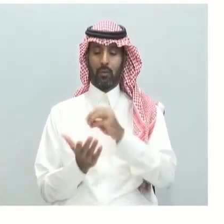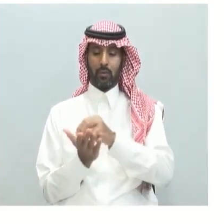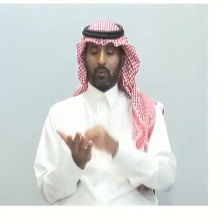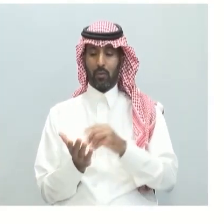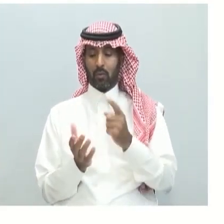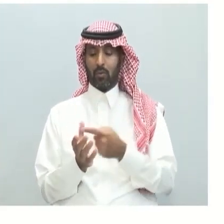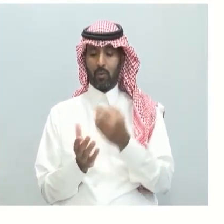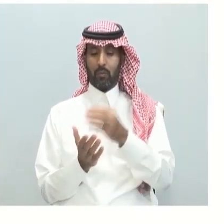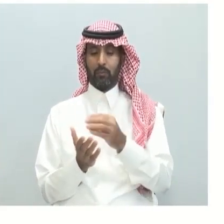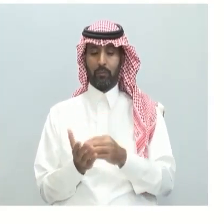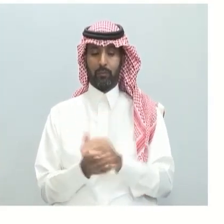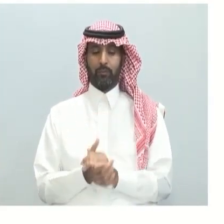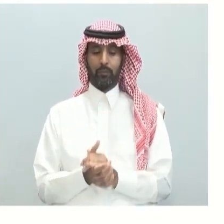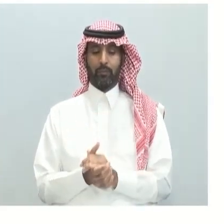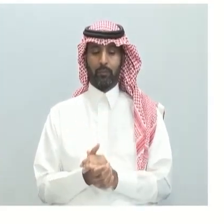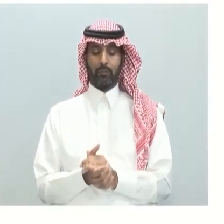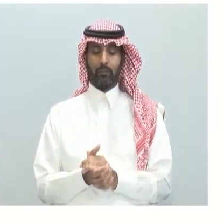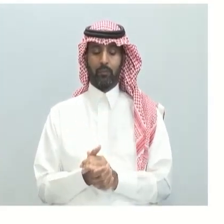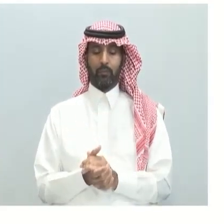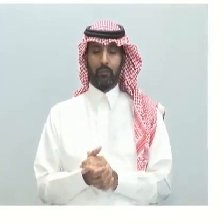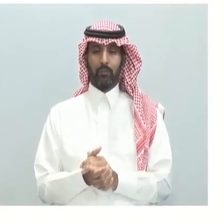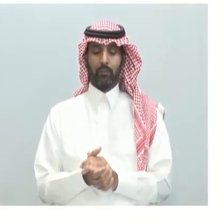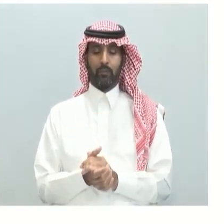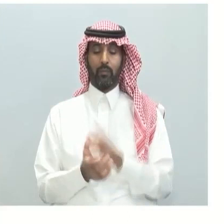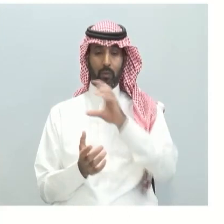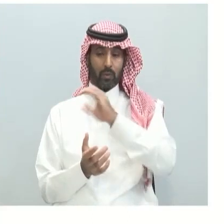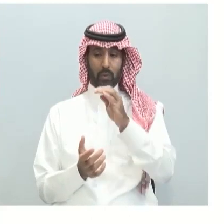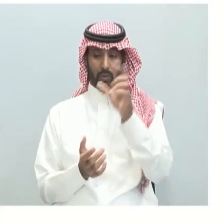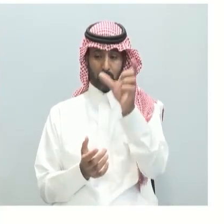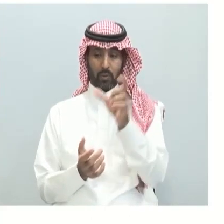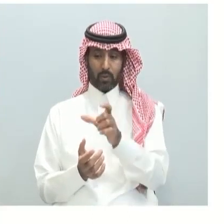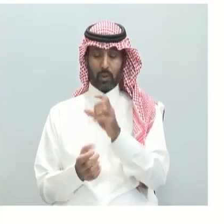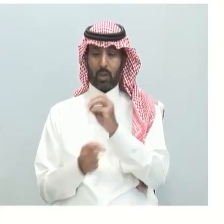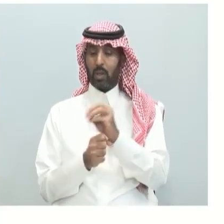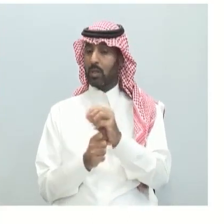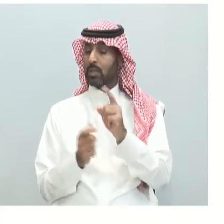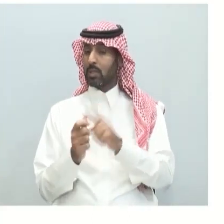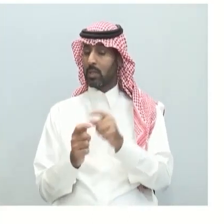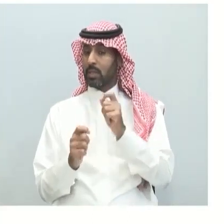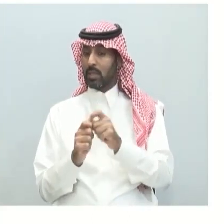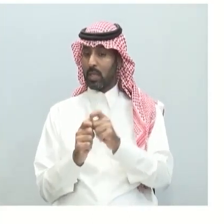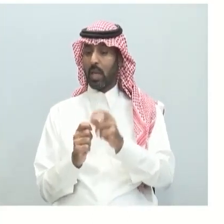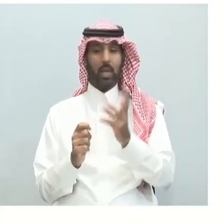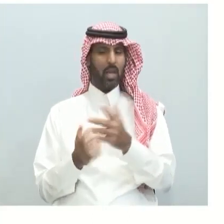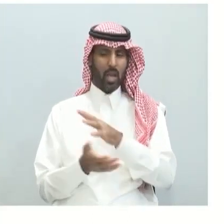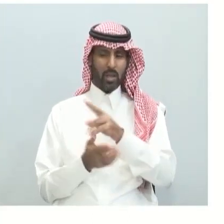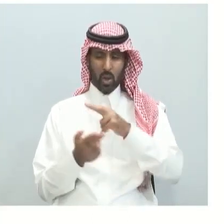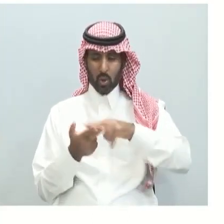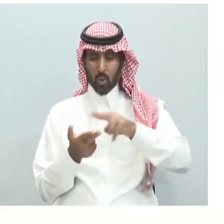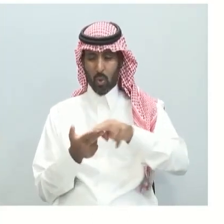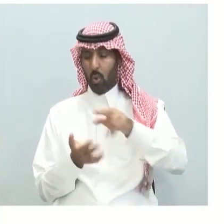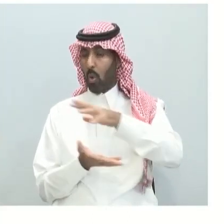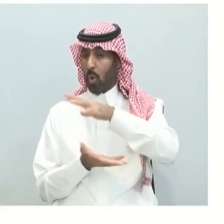all, moreover, furthermore, and so on. Use phrases to offer suggestions and solutions to problems.